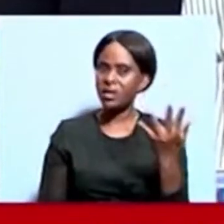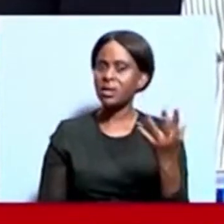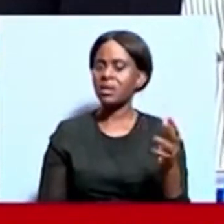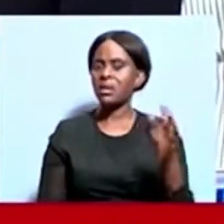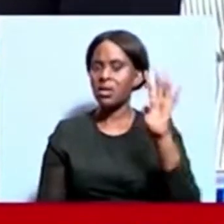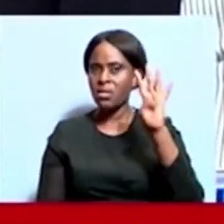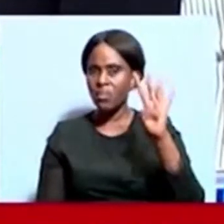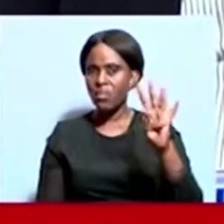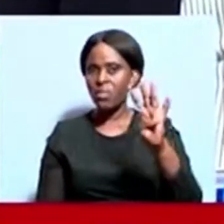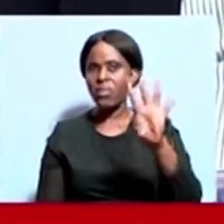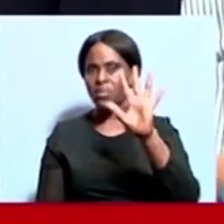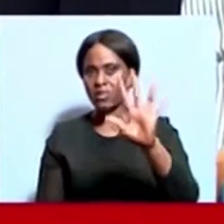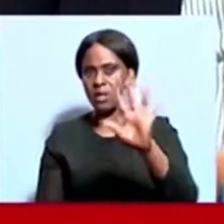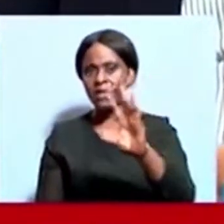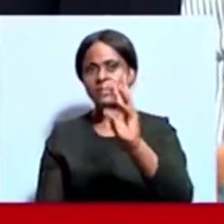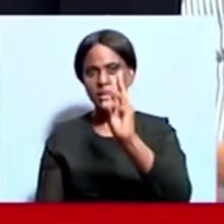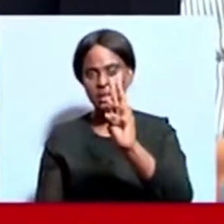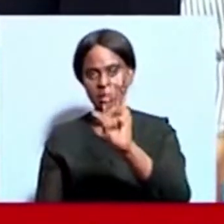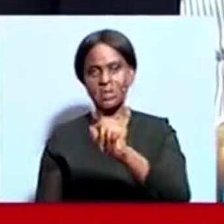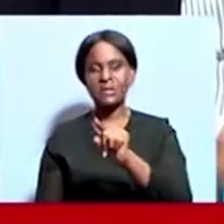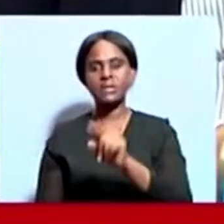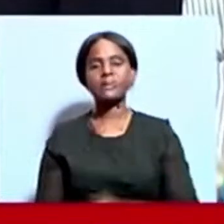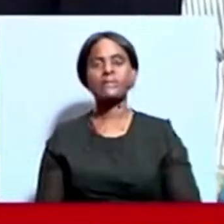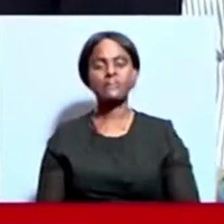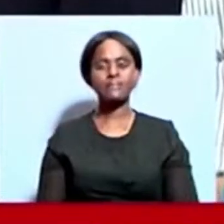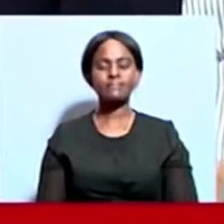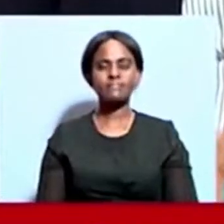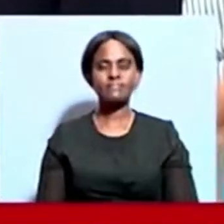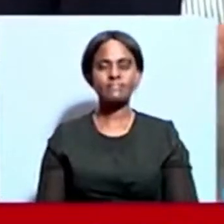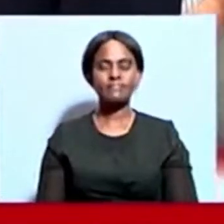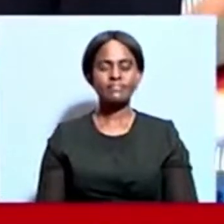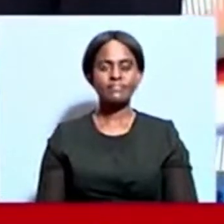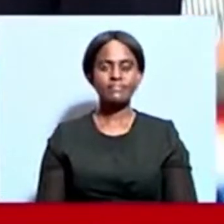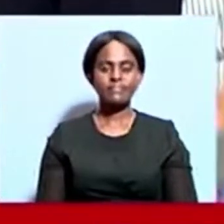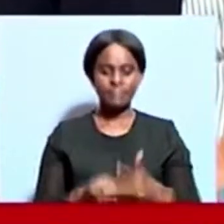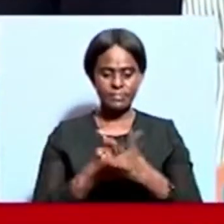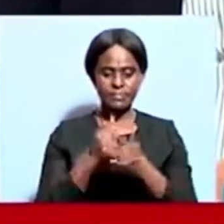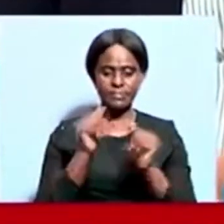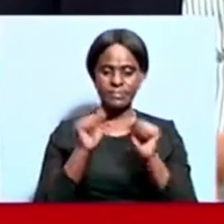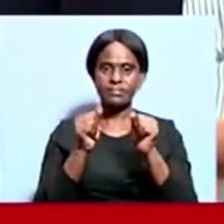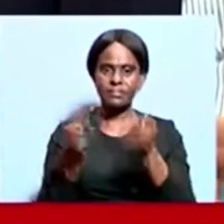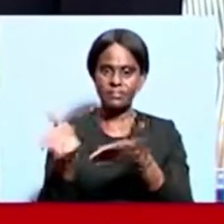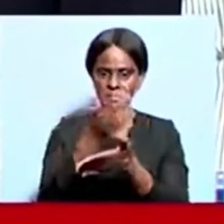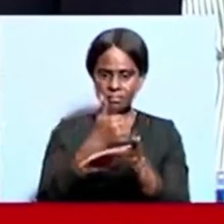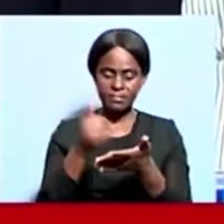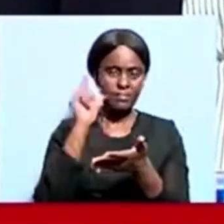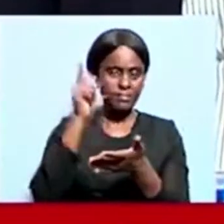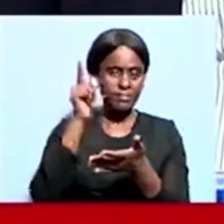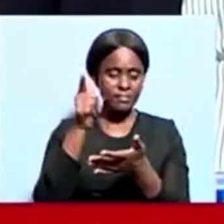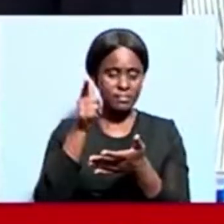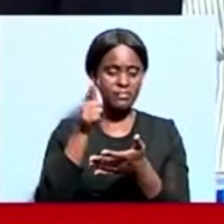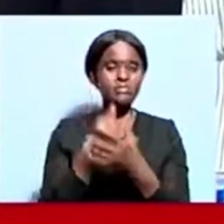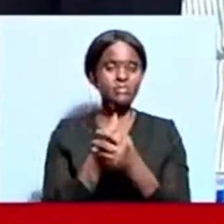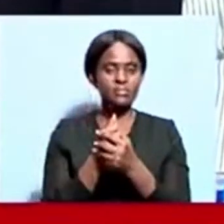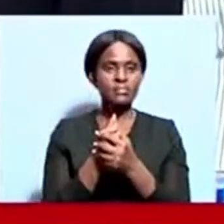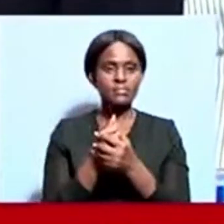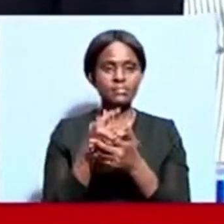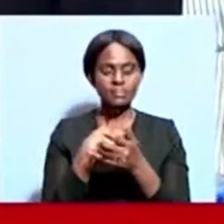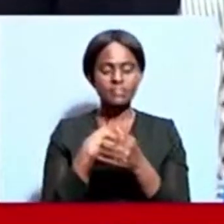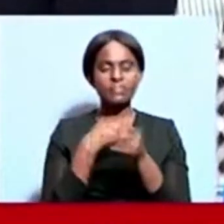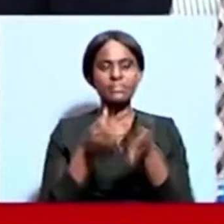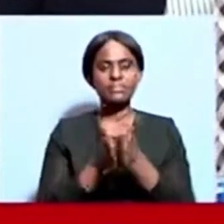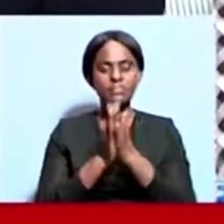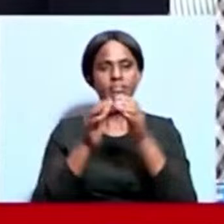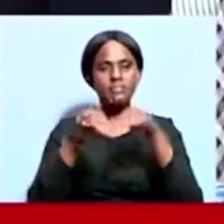4, Appendix 5, and 6. Right, no. Can Yes. be guided on how those can be Okay, collected yes. later. I request to